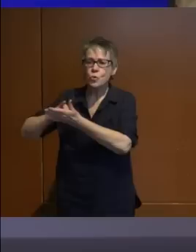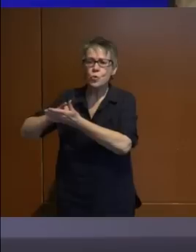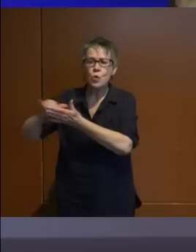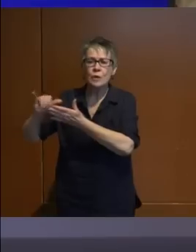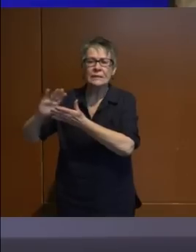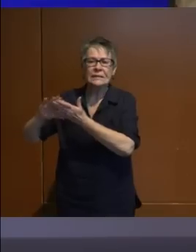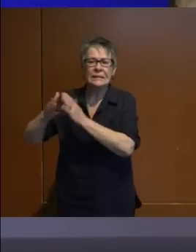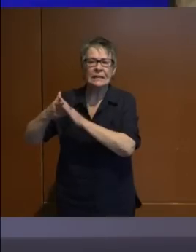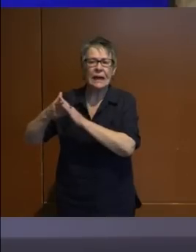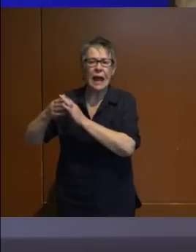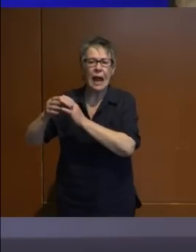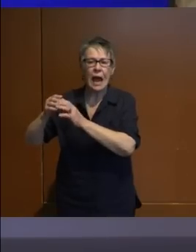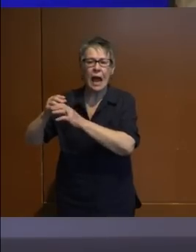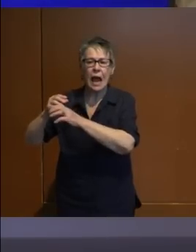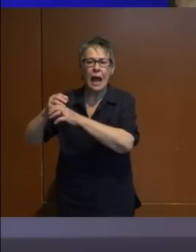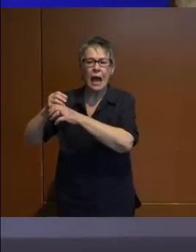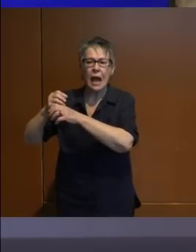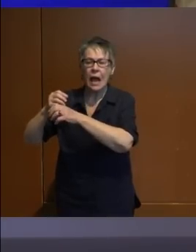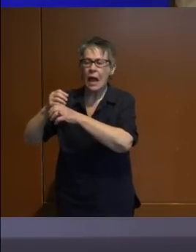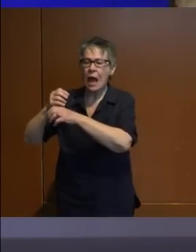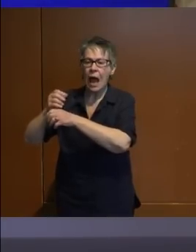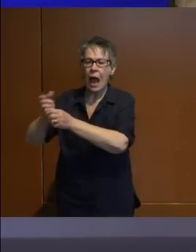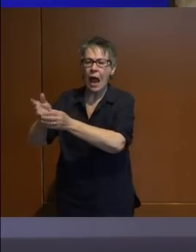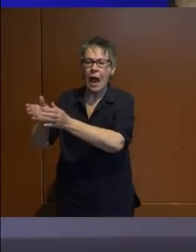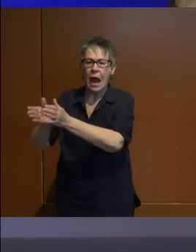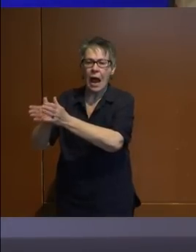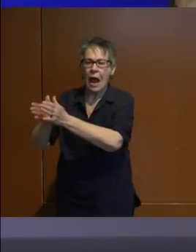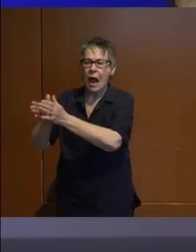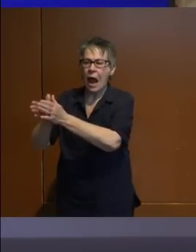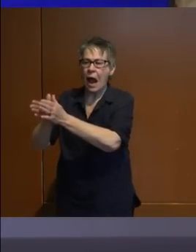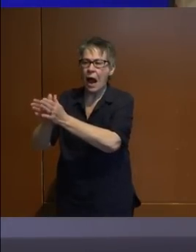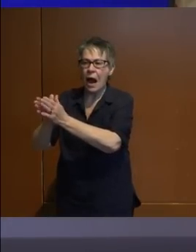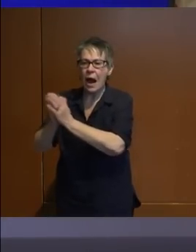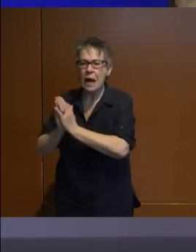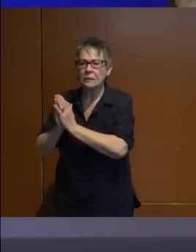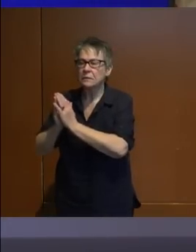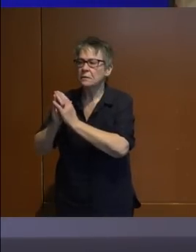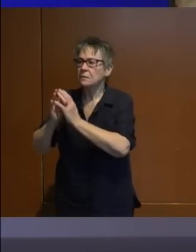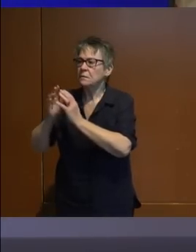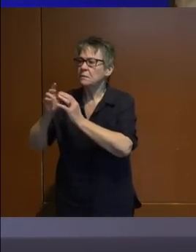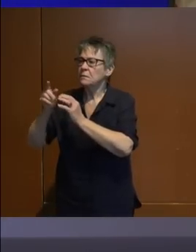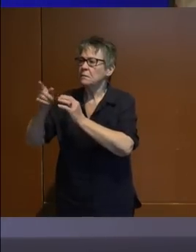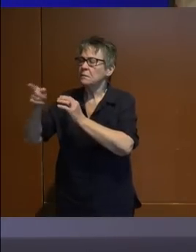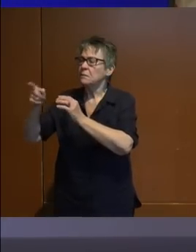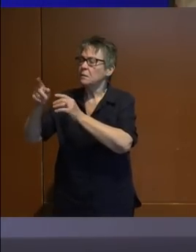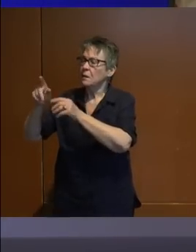the first question was the gun reality. Yes. Is that immediate? Is that effective immediately, Matt?